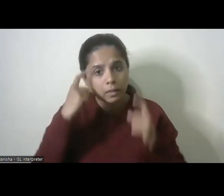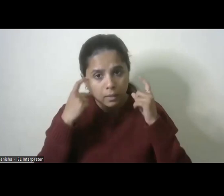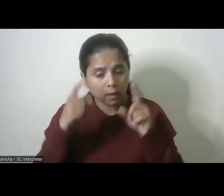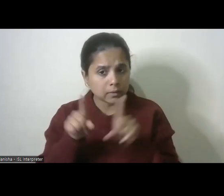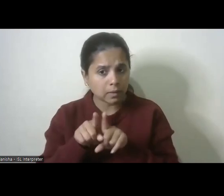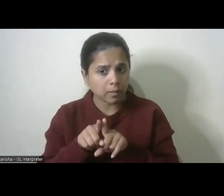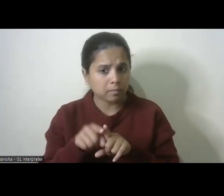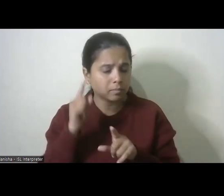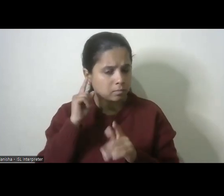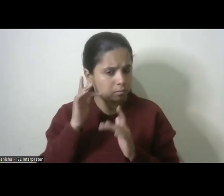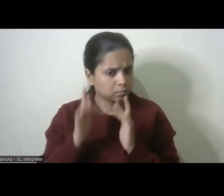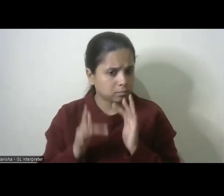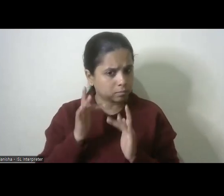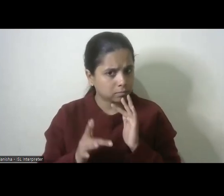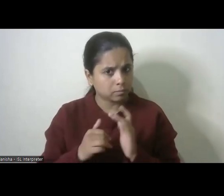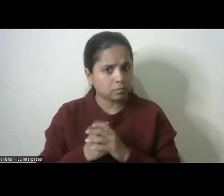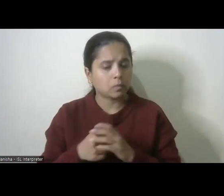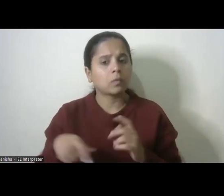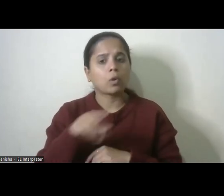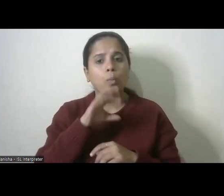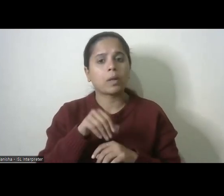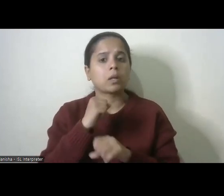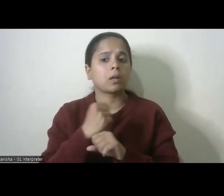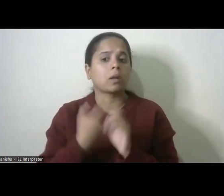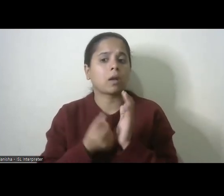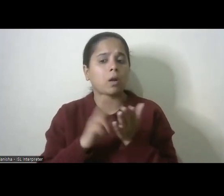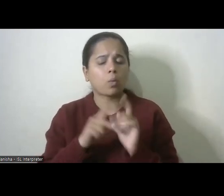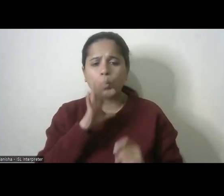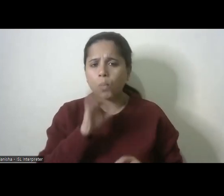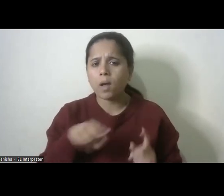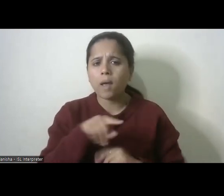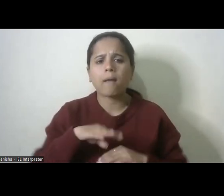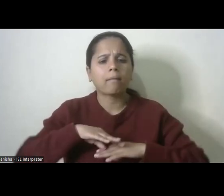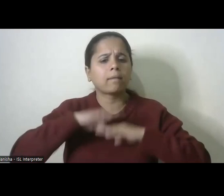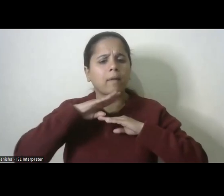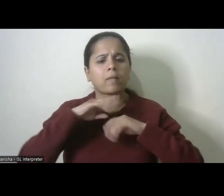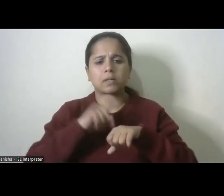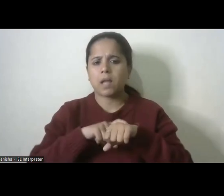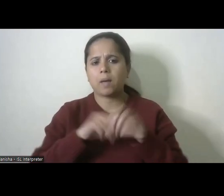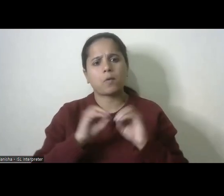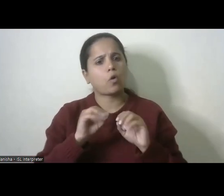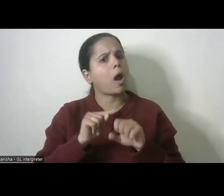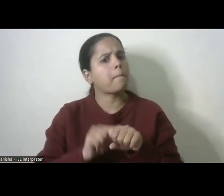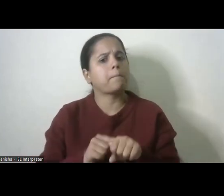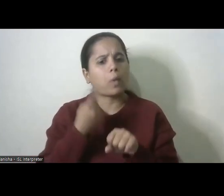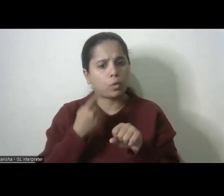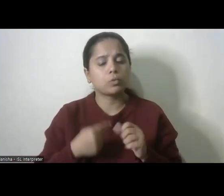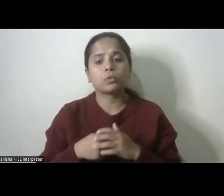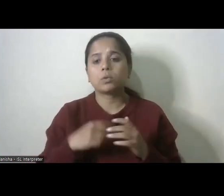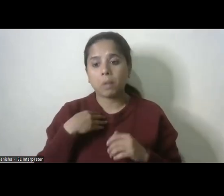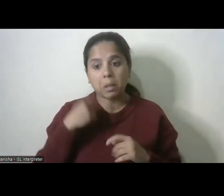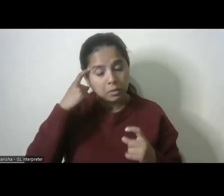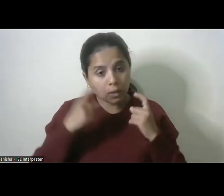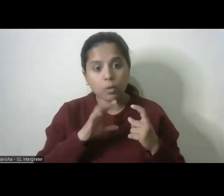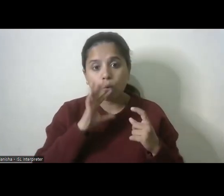things on the ground. I believe did not have enough time or opportunity to really think